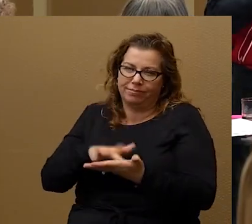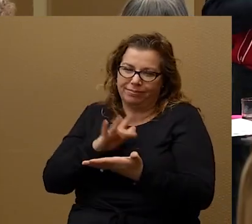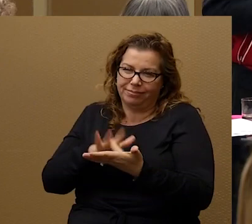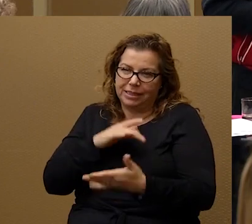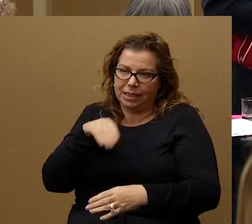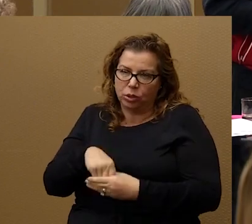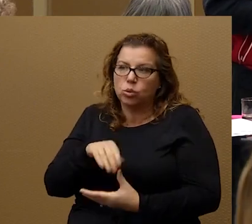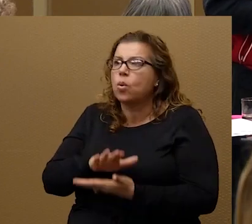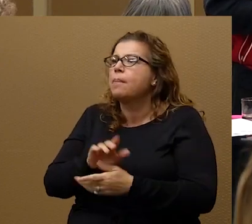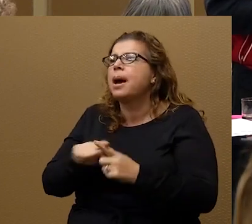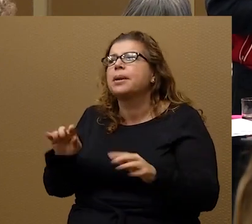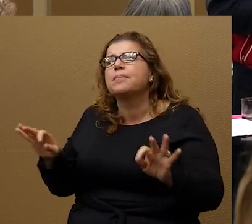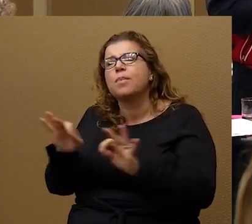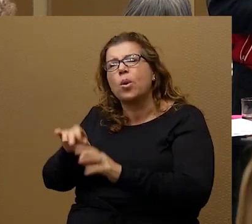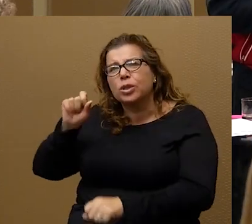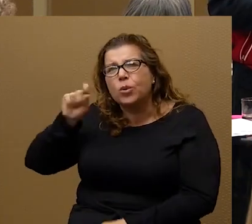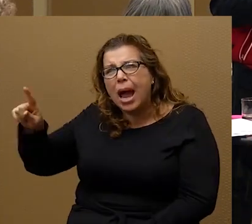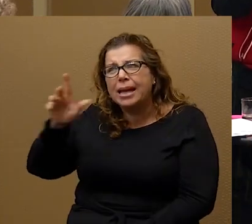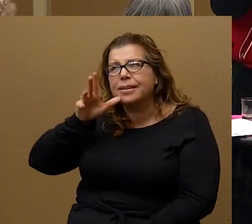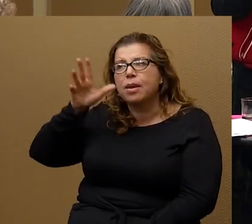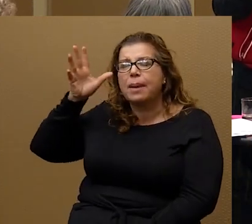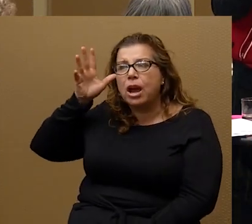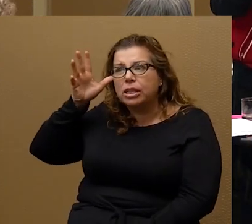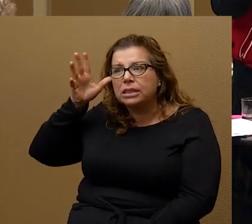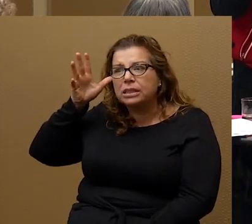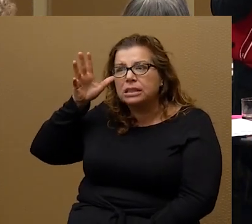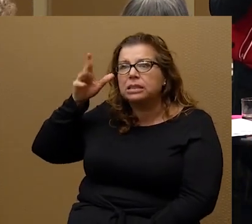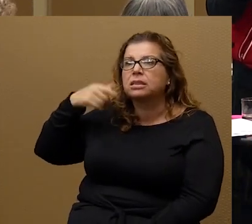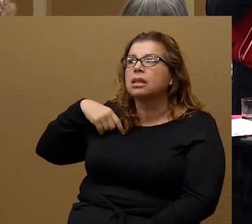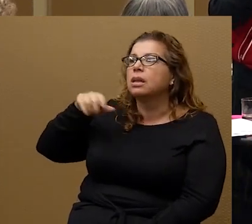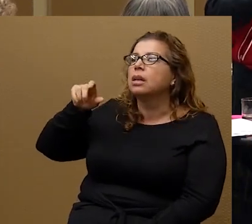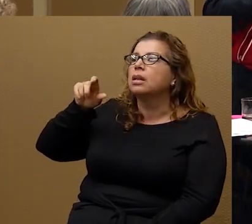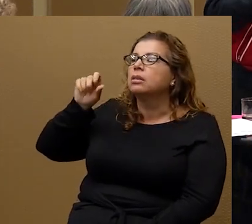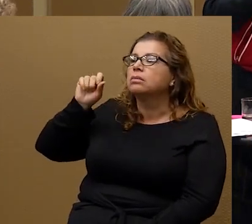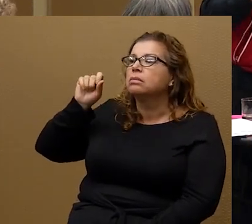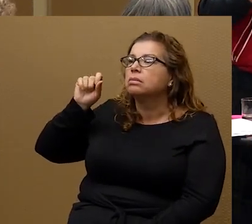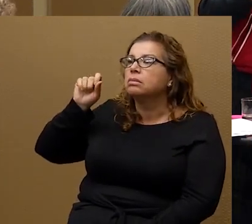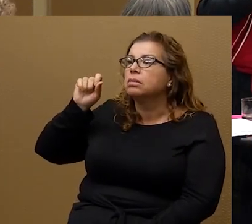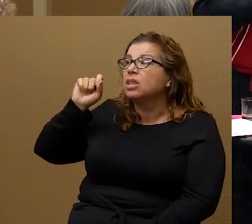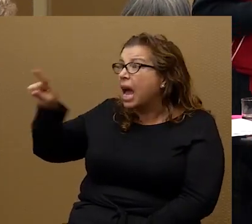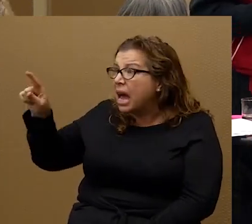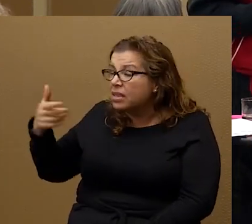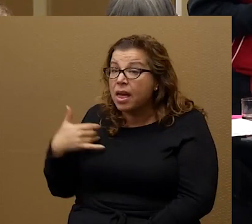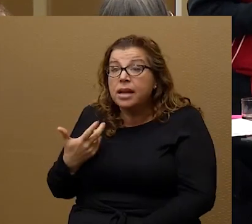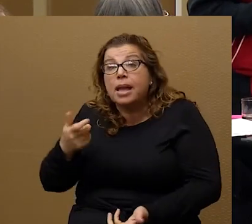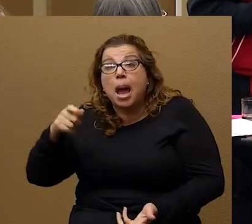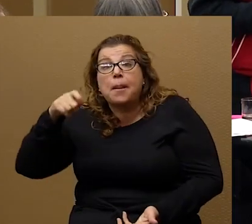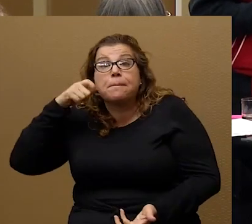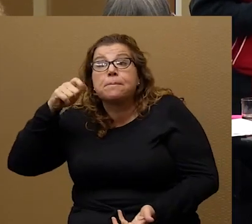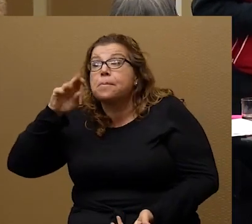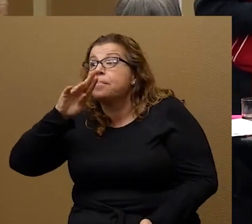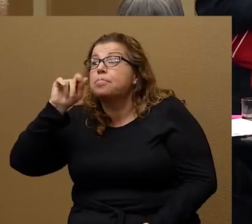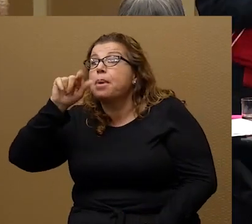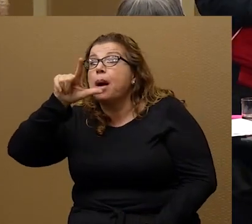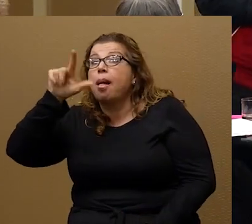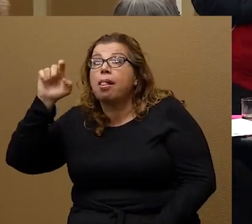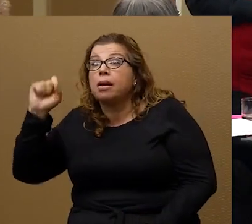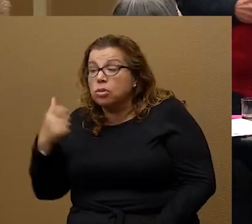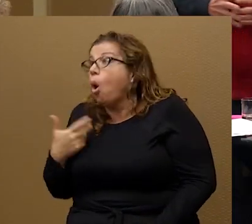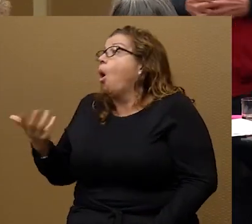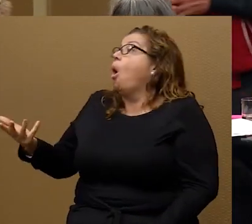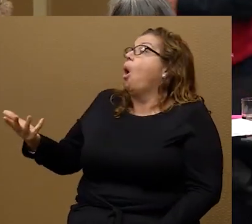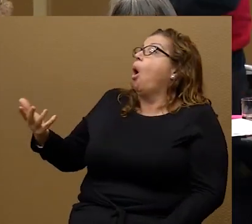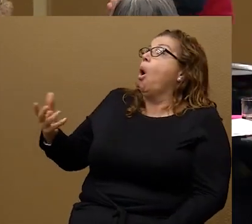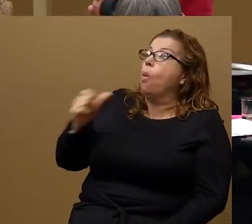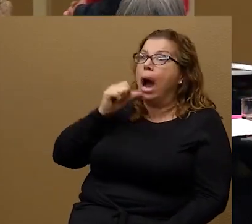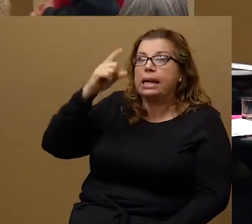ask the parents. They'll come up with things you're like, what? Bubbles? I didn't know they like bubbles, and ideas that you haven't thought of before.